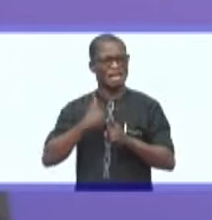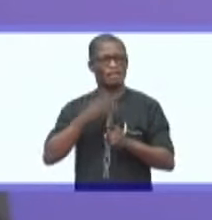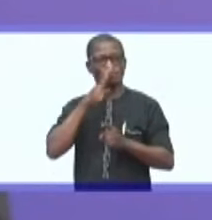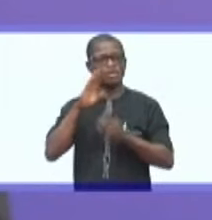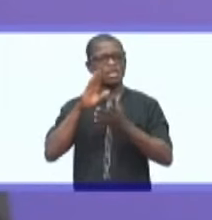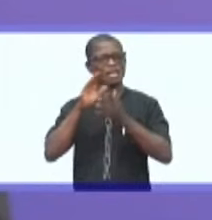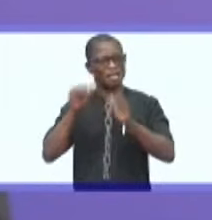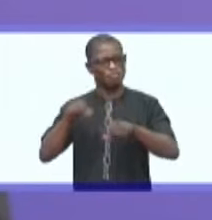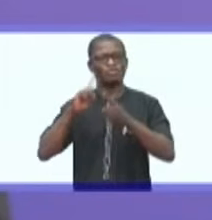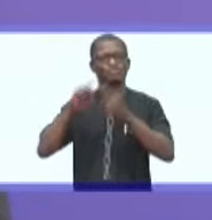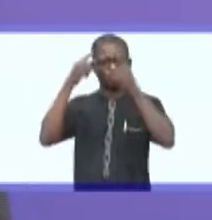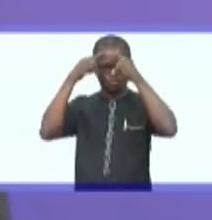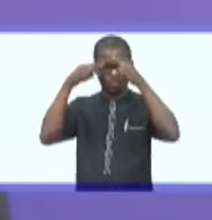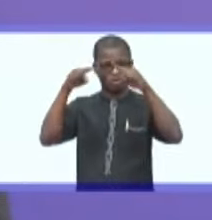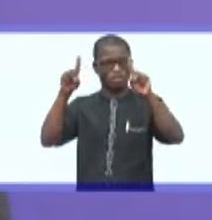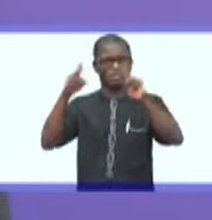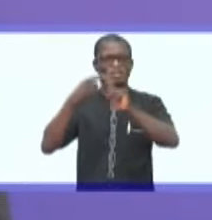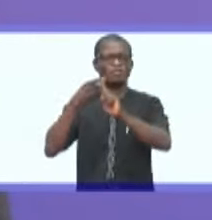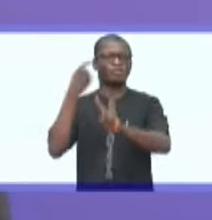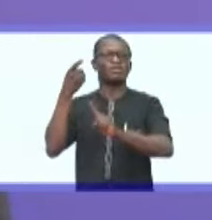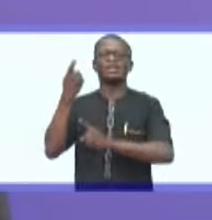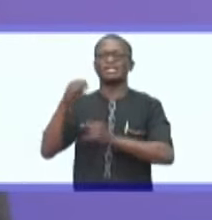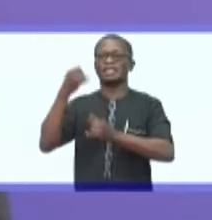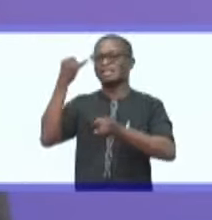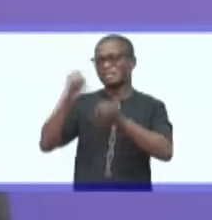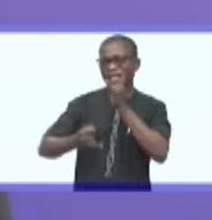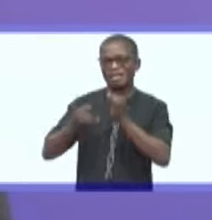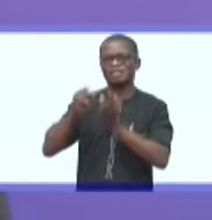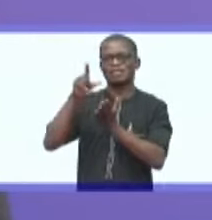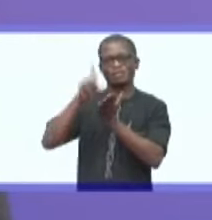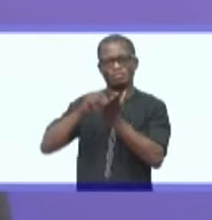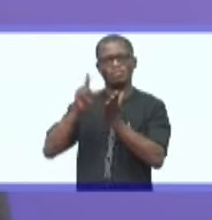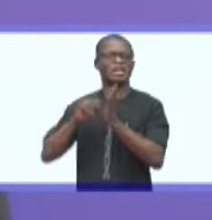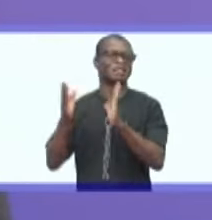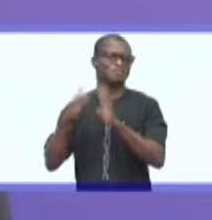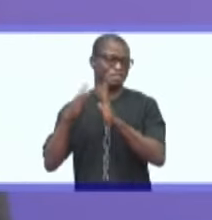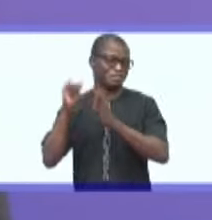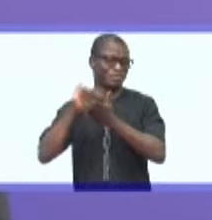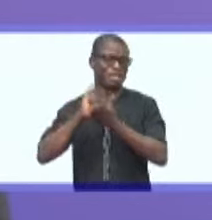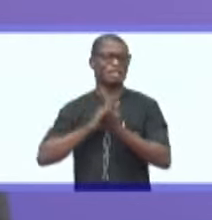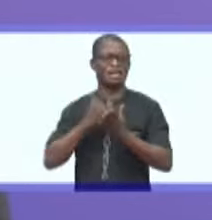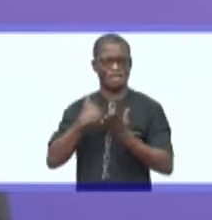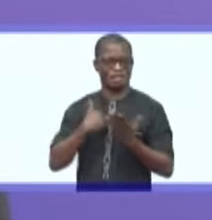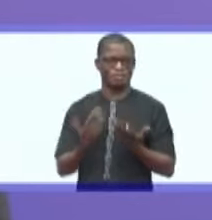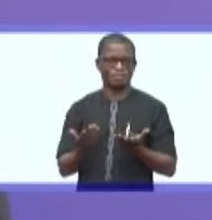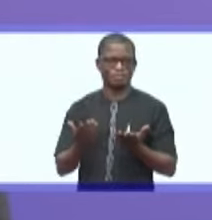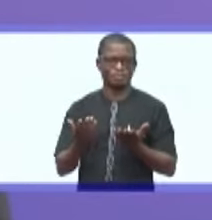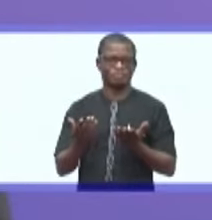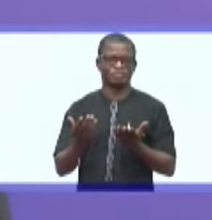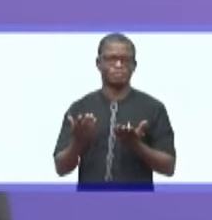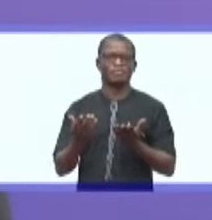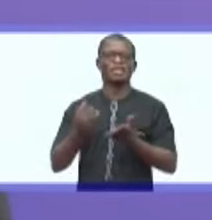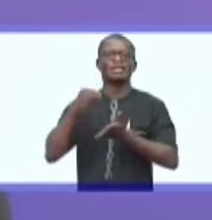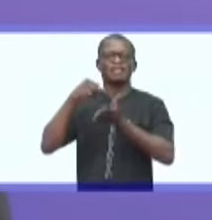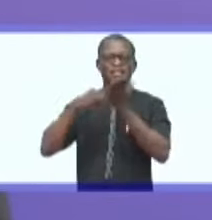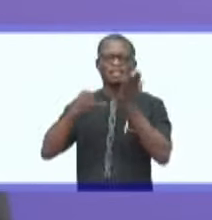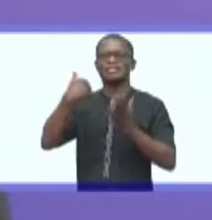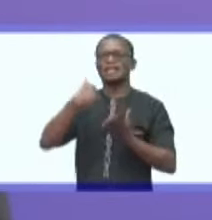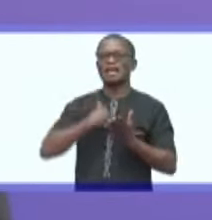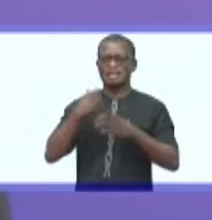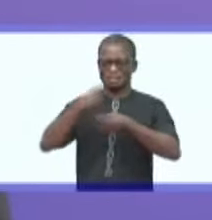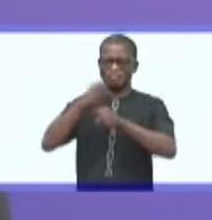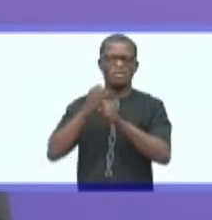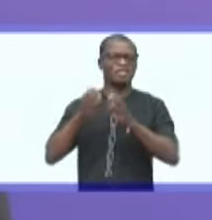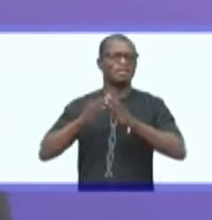succeed from the last press conference that I held. It has made a